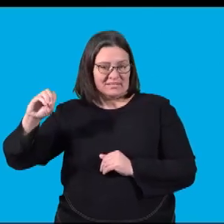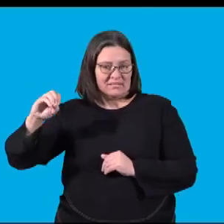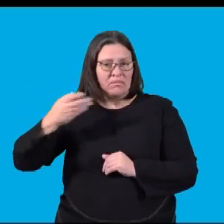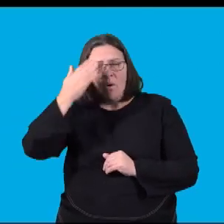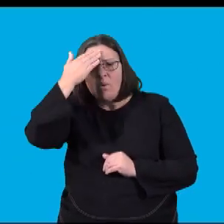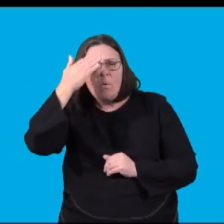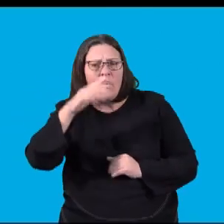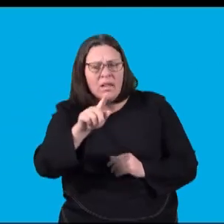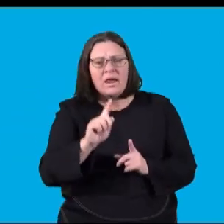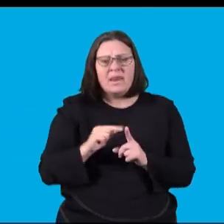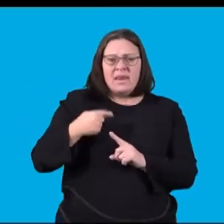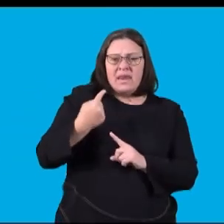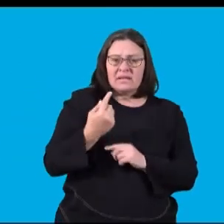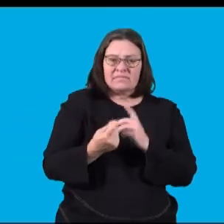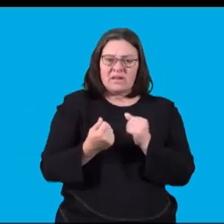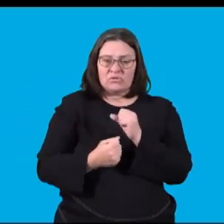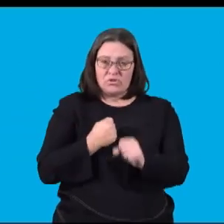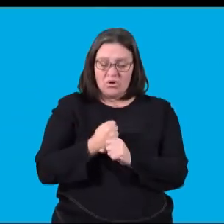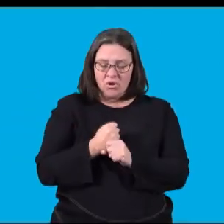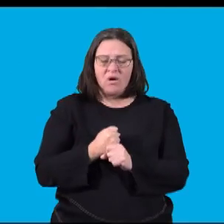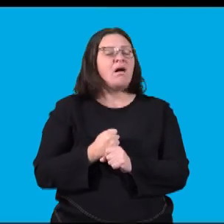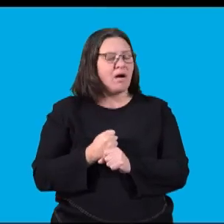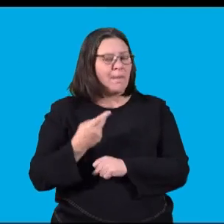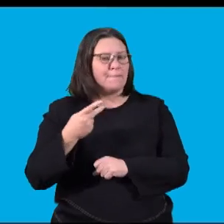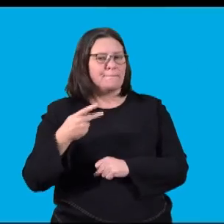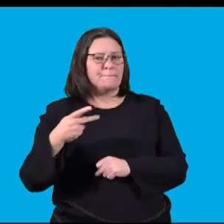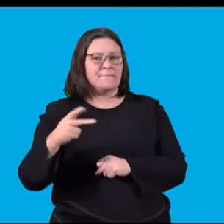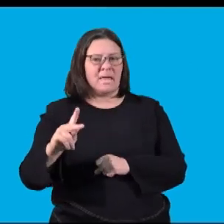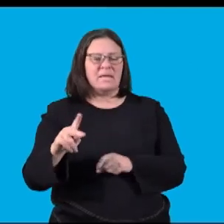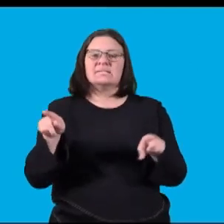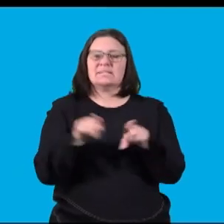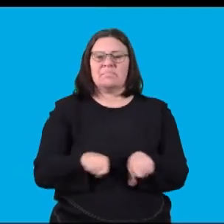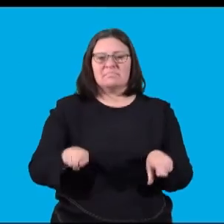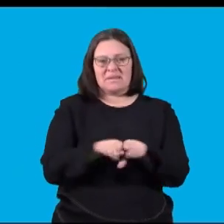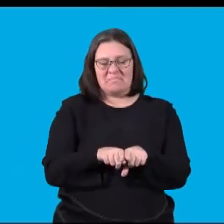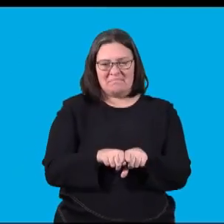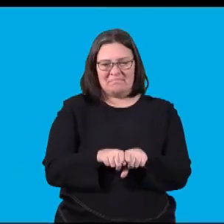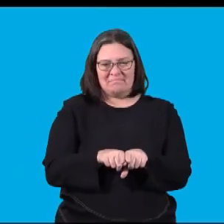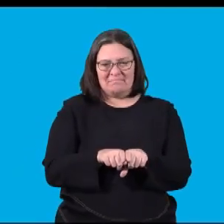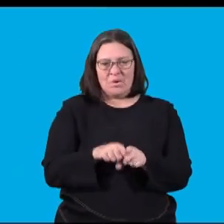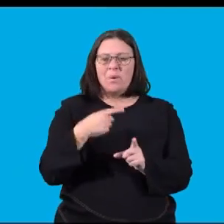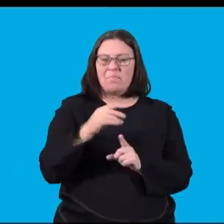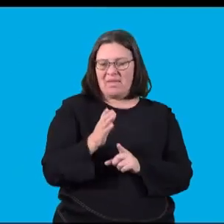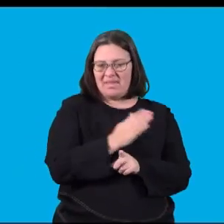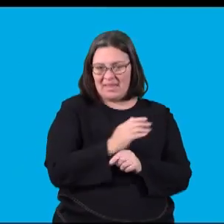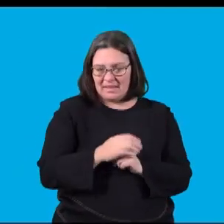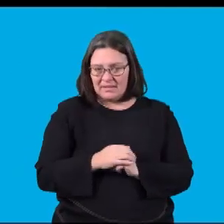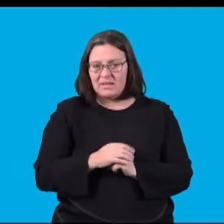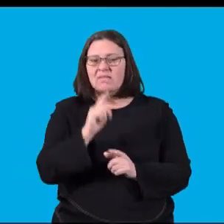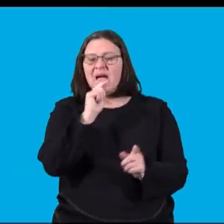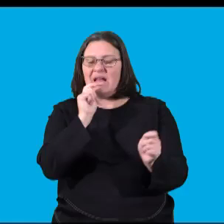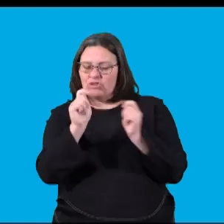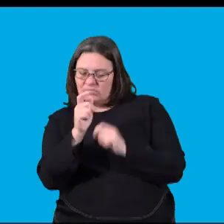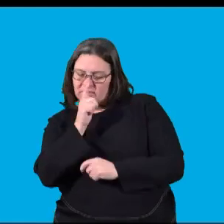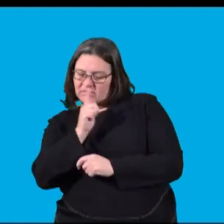And we know that in the next financial year, we are going to pay the same amount as we have paid. In most cases, the